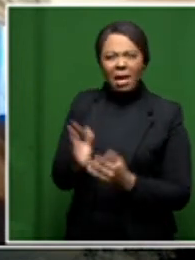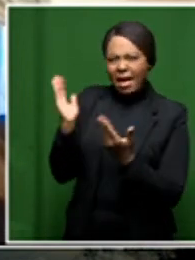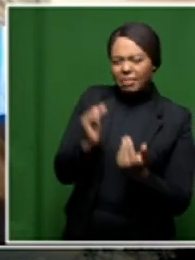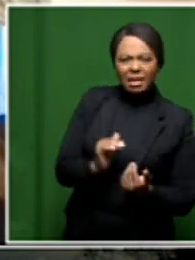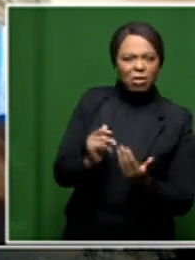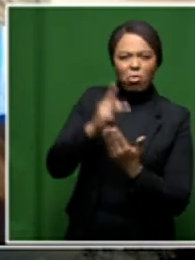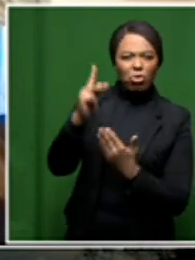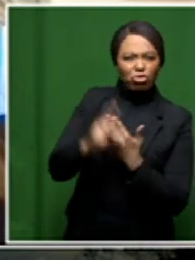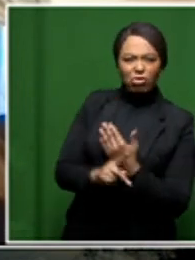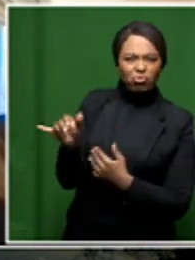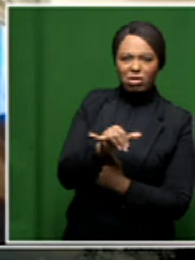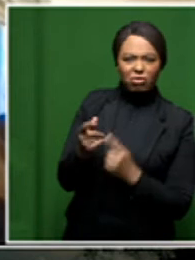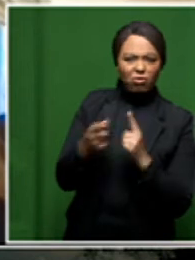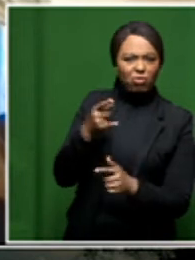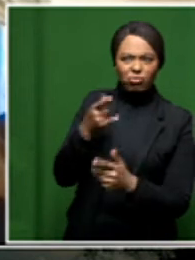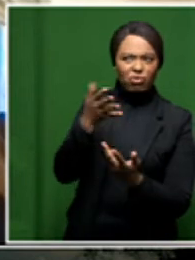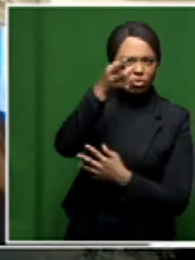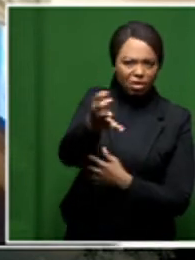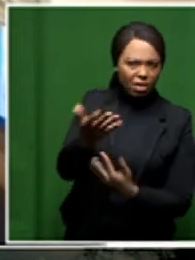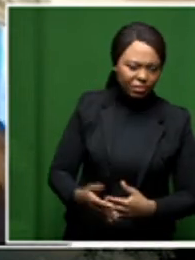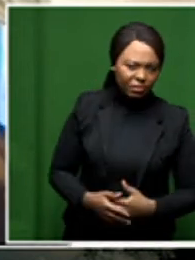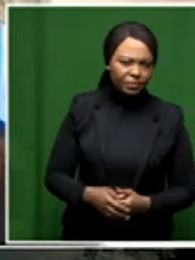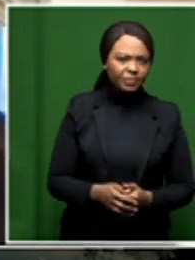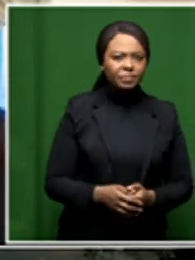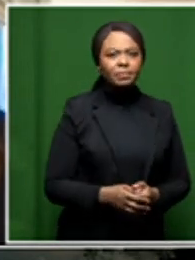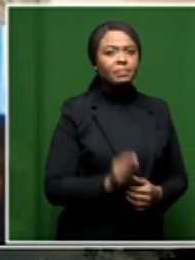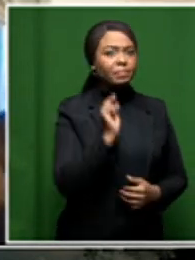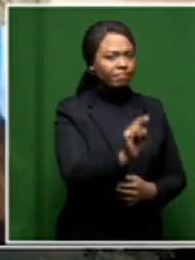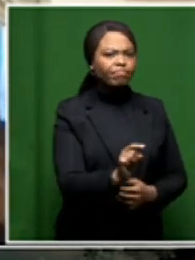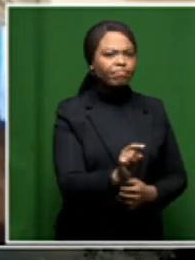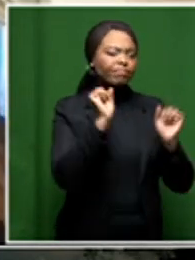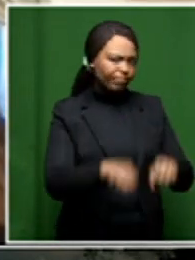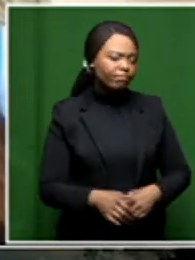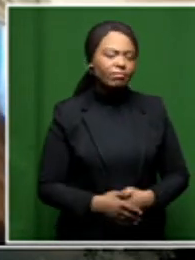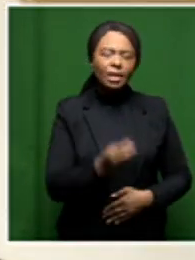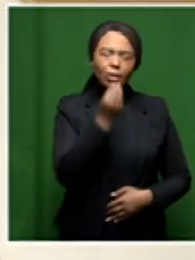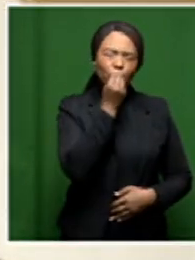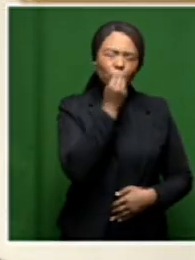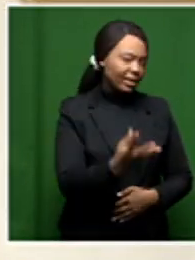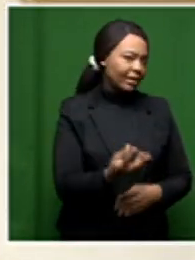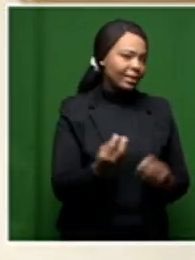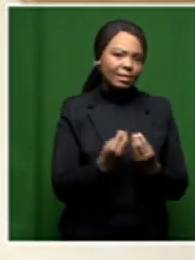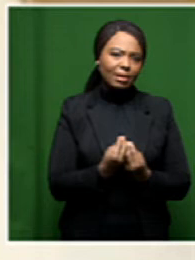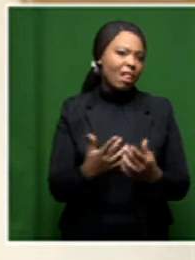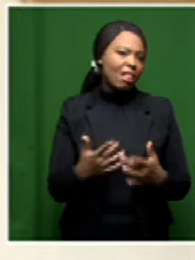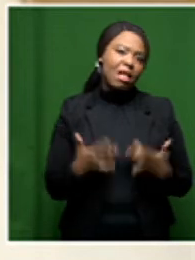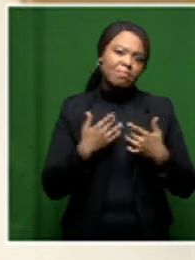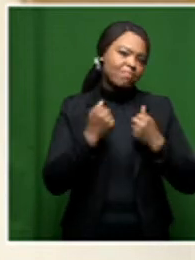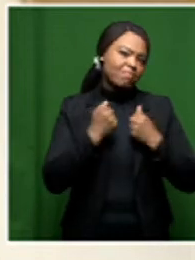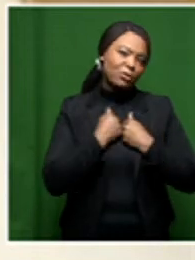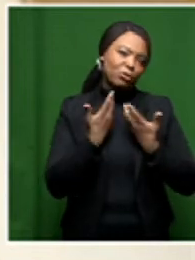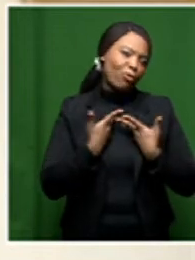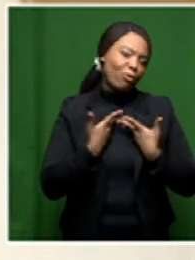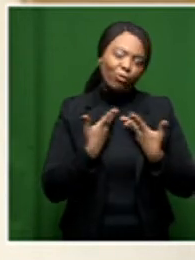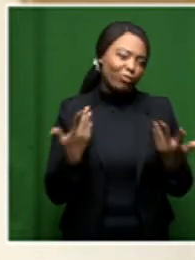more projects like this from you in the future? Yes, that was absolutely incredible. It's what I live for. It's getting up